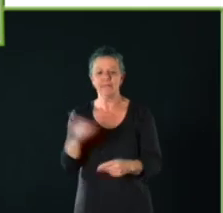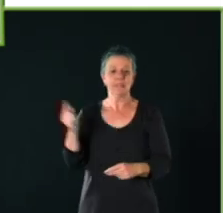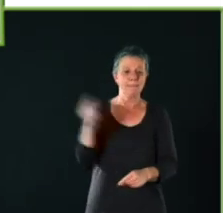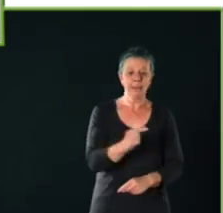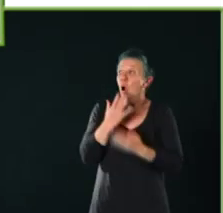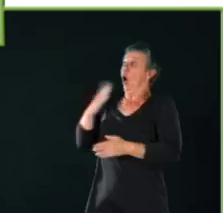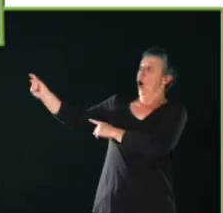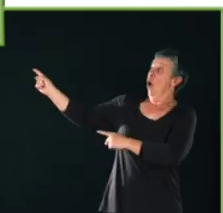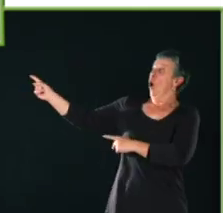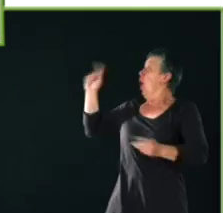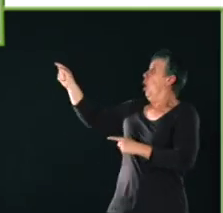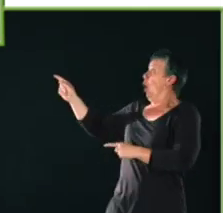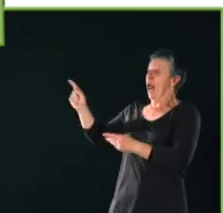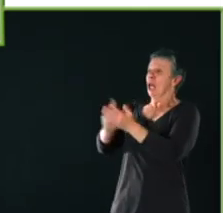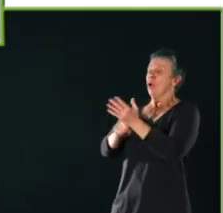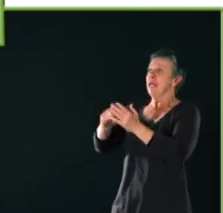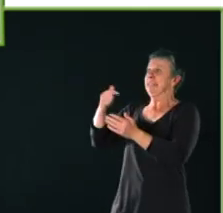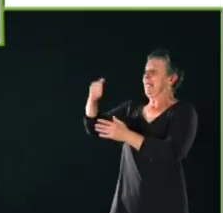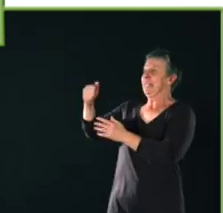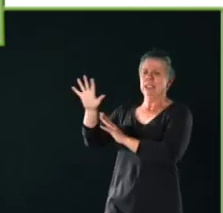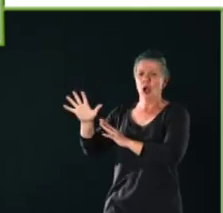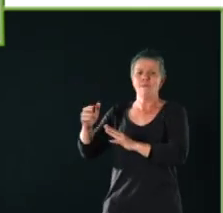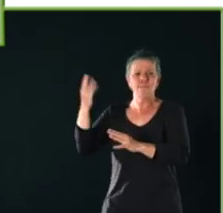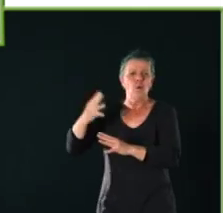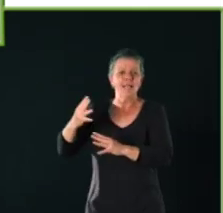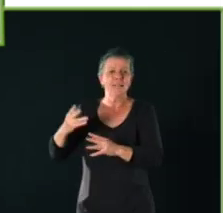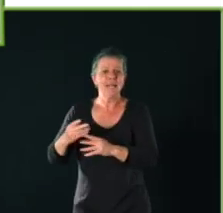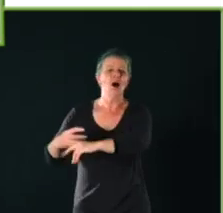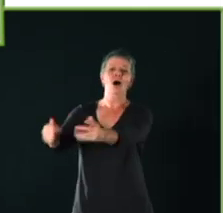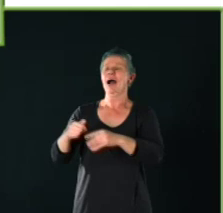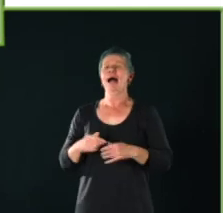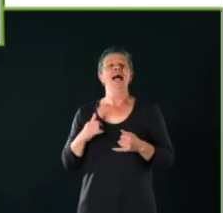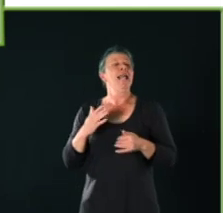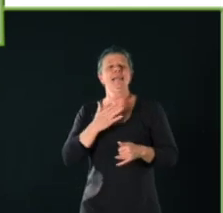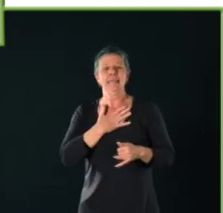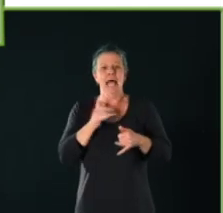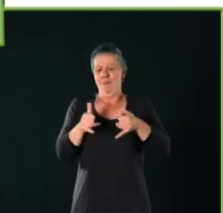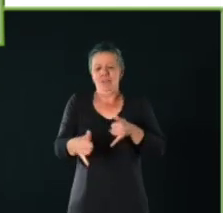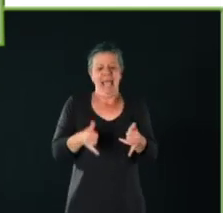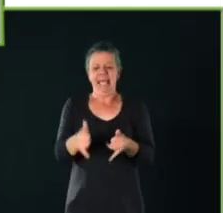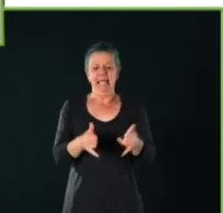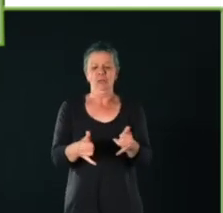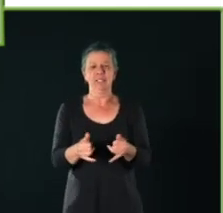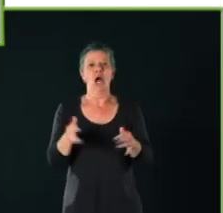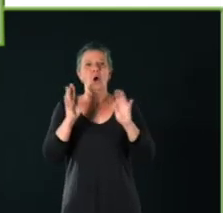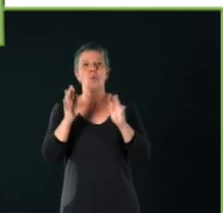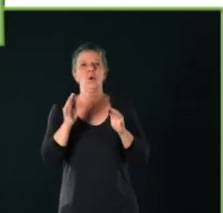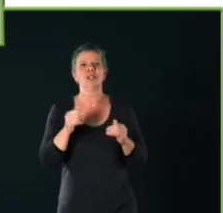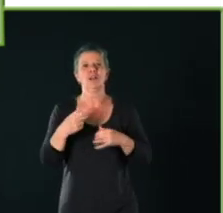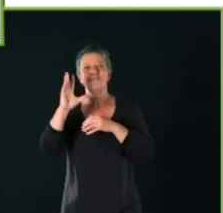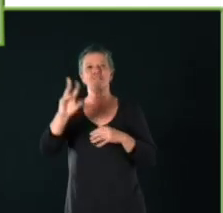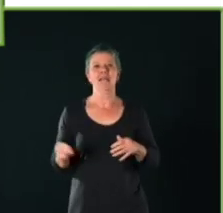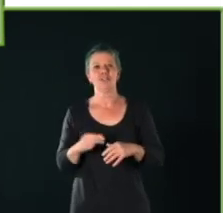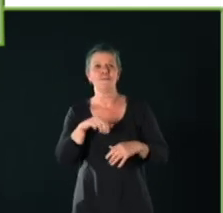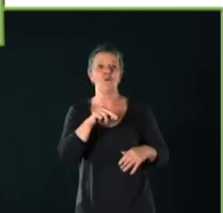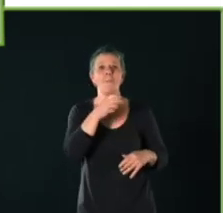big time in this community. Ah! Louis the 16th! Oh no, Louis the 14th, the Sun King. Love the heels. I wish red heels would come in fashion